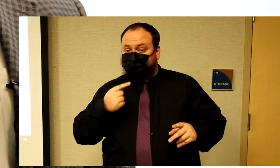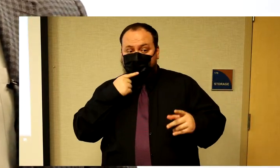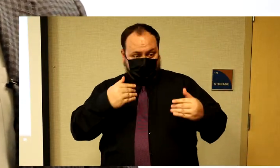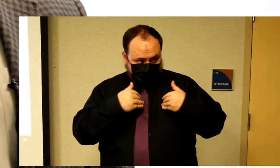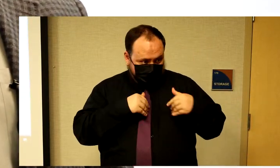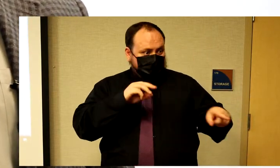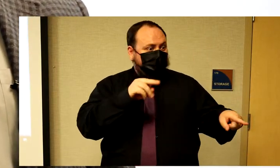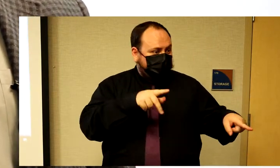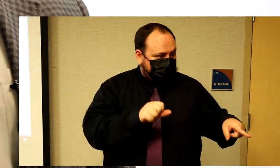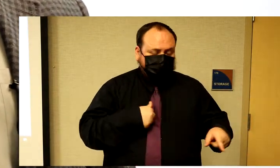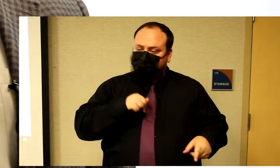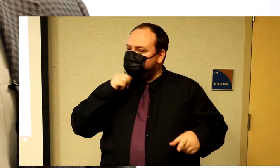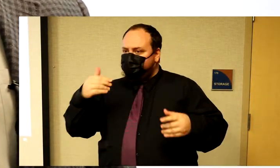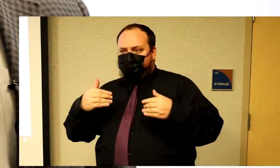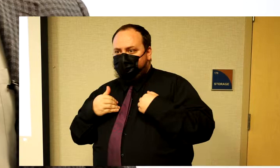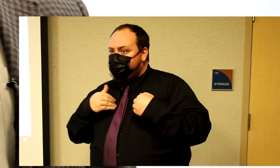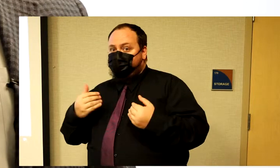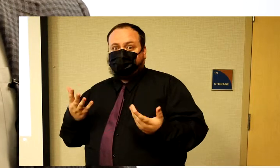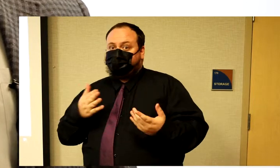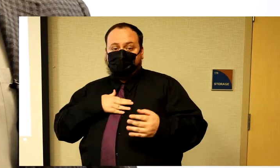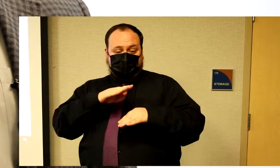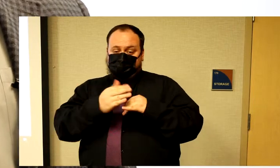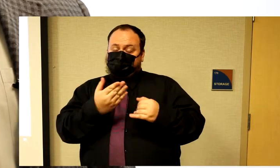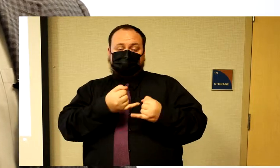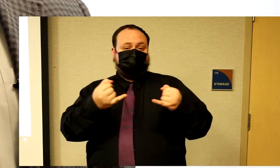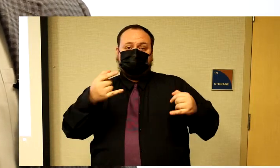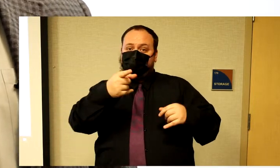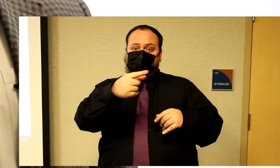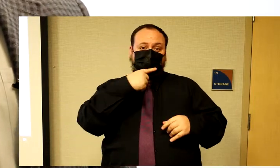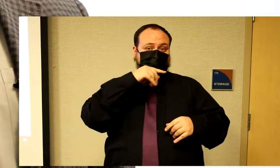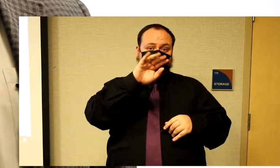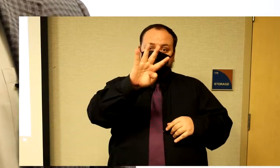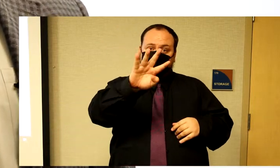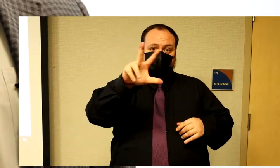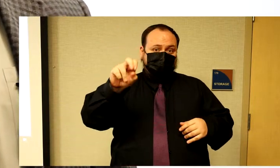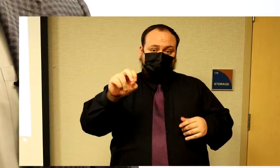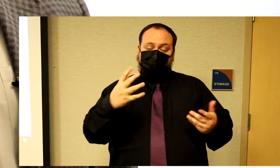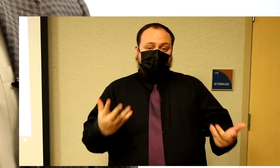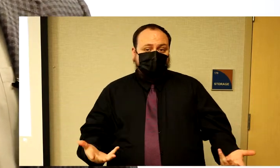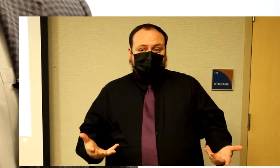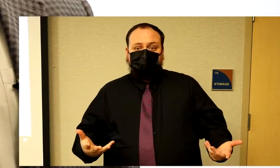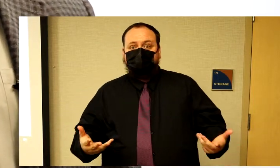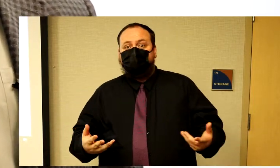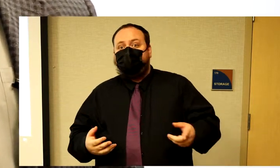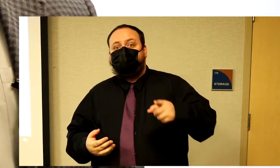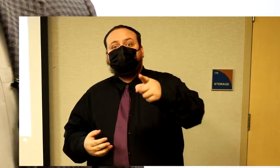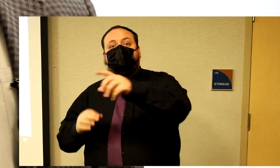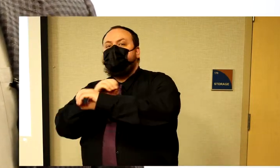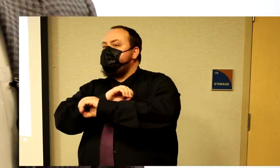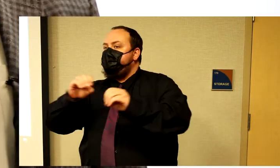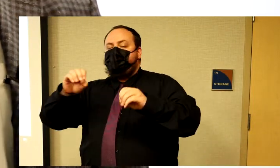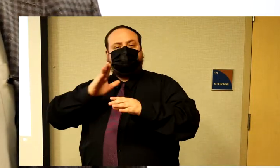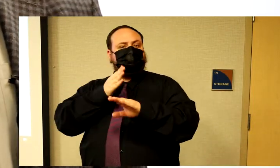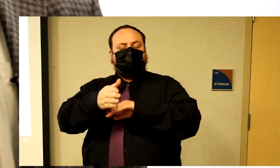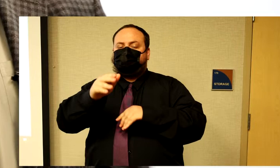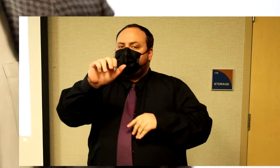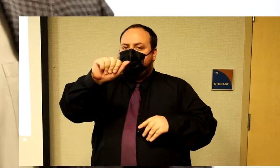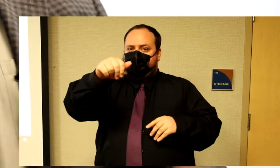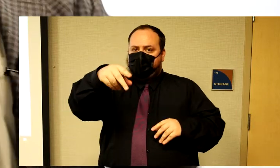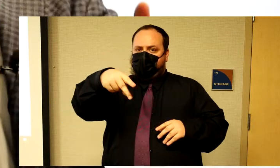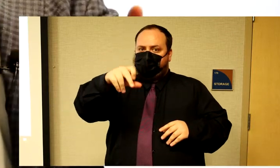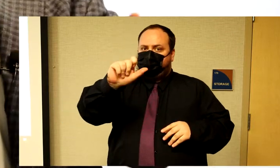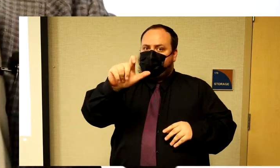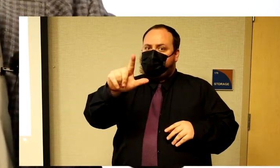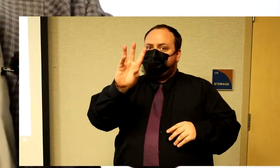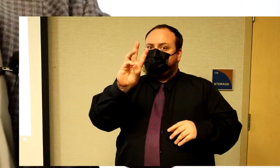have maps. I had a deadline today at 4 o'clock. Somebody submitted a map at 3:30, so we had to turn those around and post them. After April 6th. After April 6th,